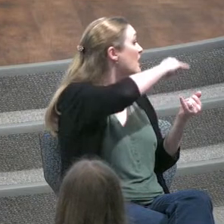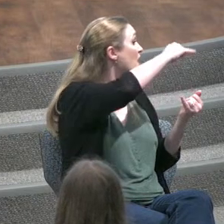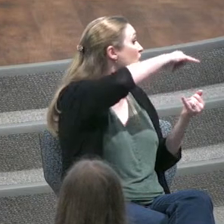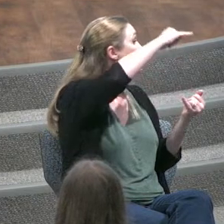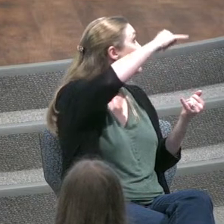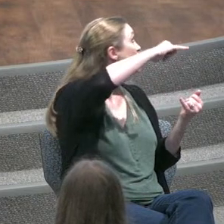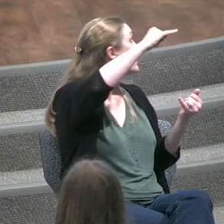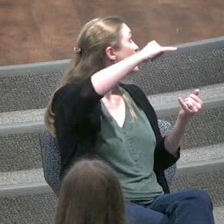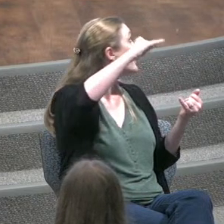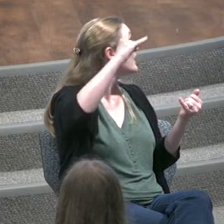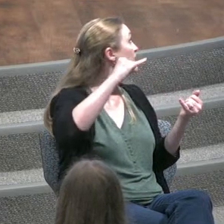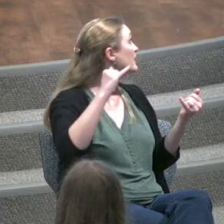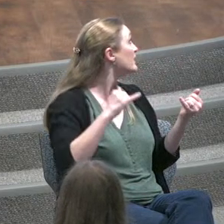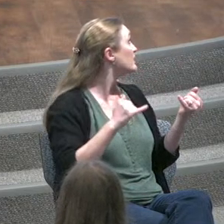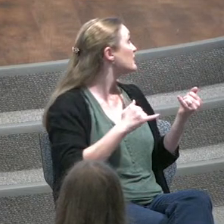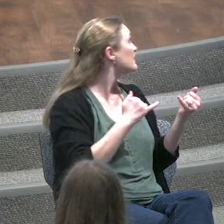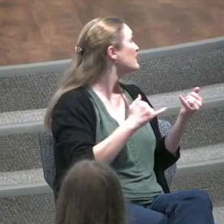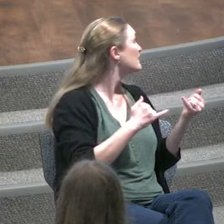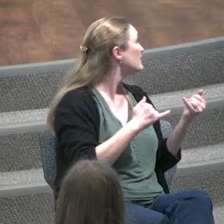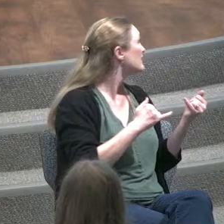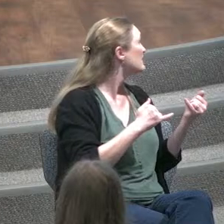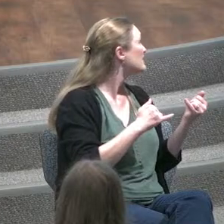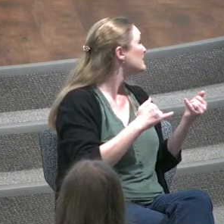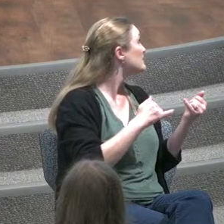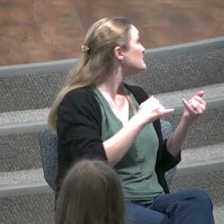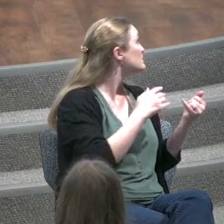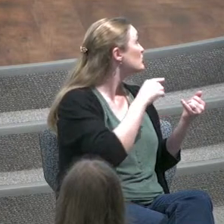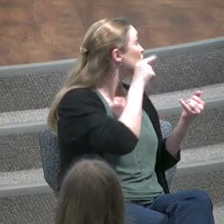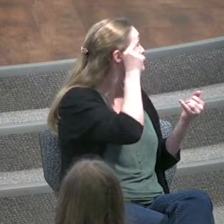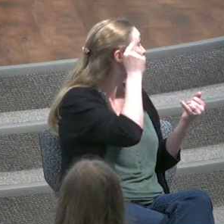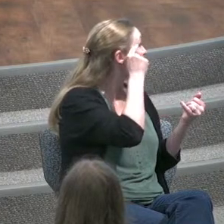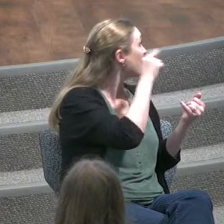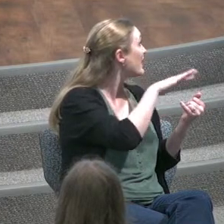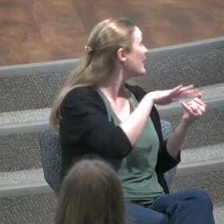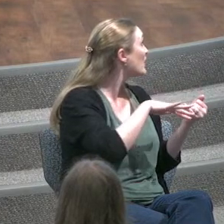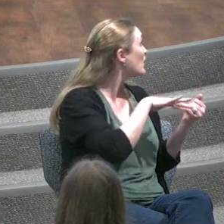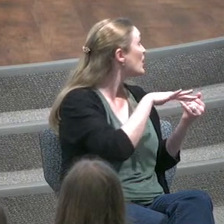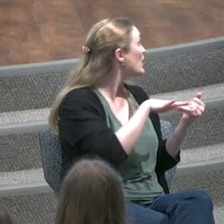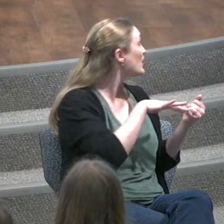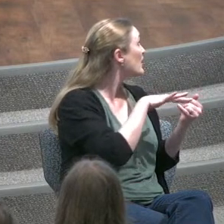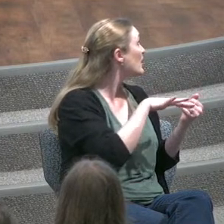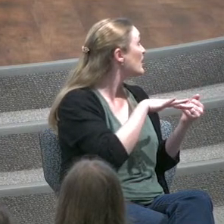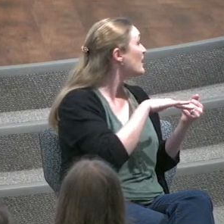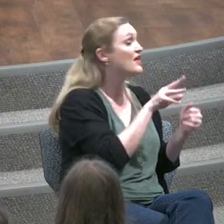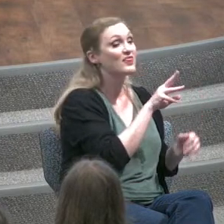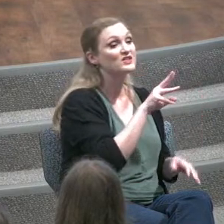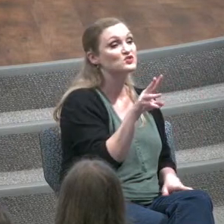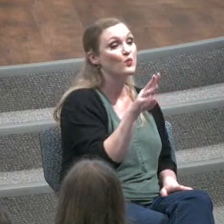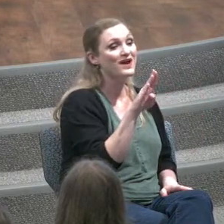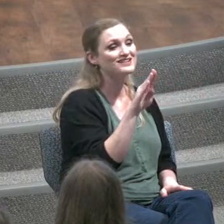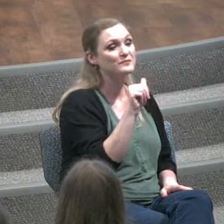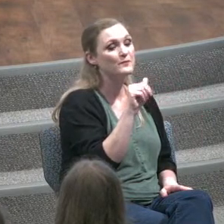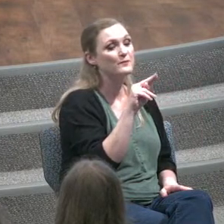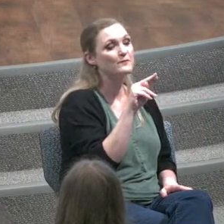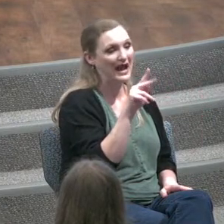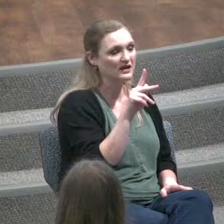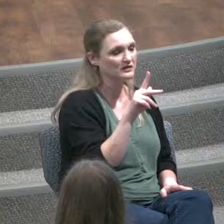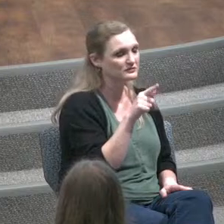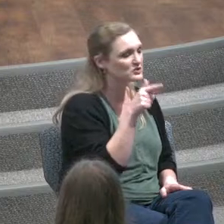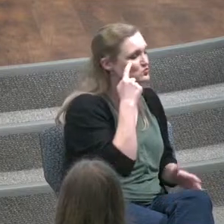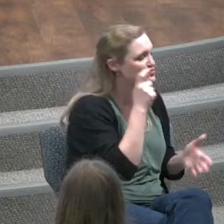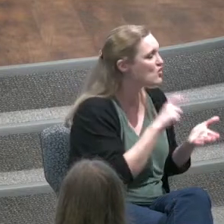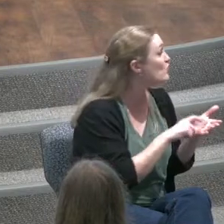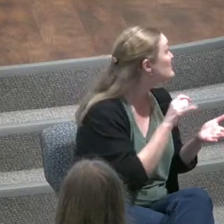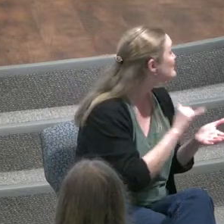outline here with this, I guess it's blue or gray area, that is what is today known of as the West Bank. And